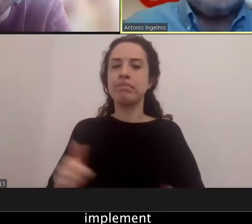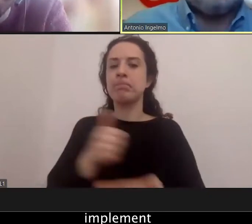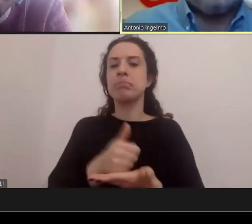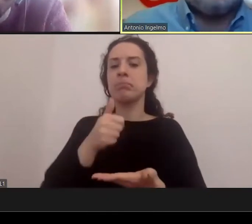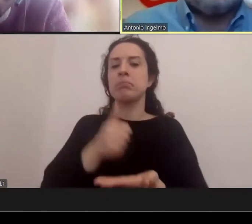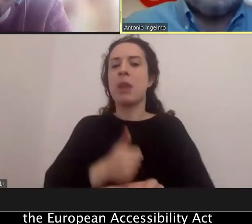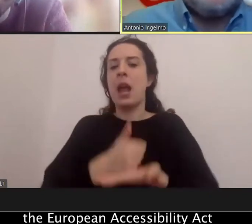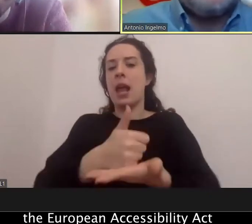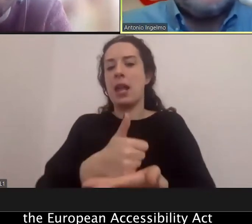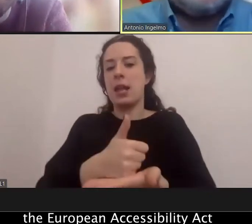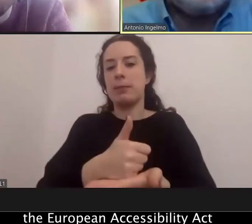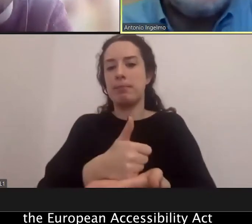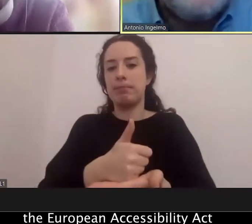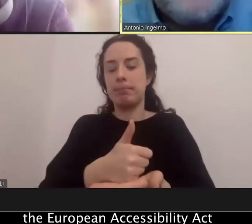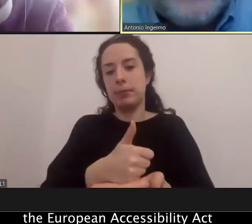the